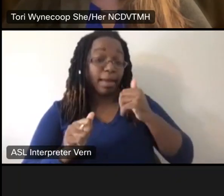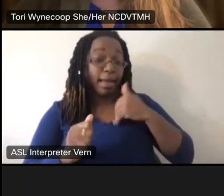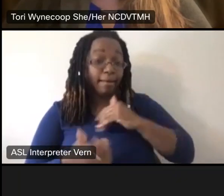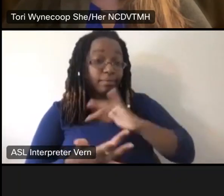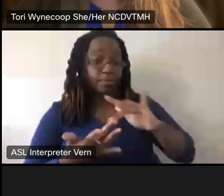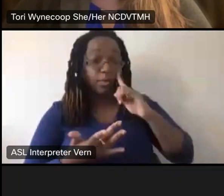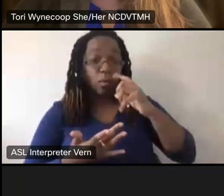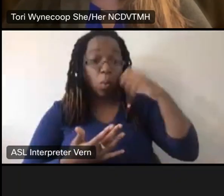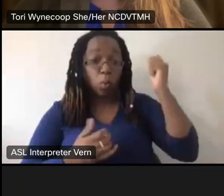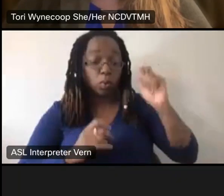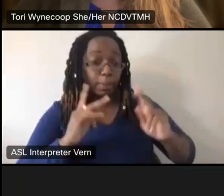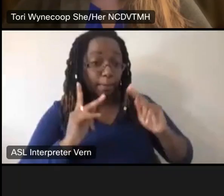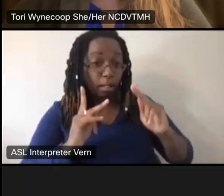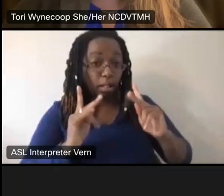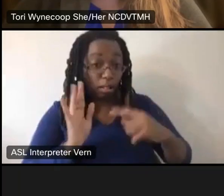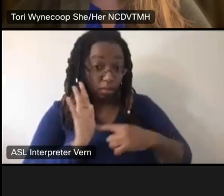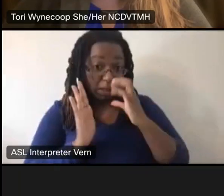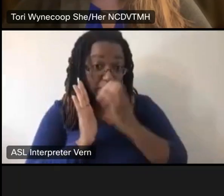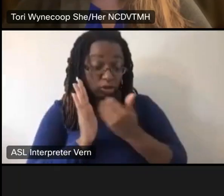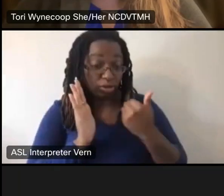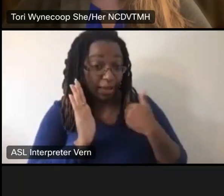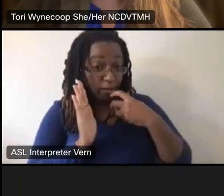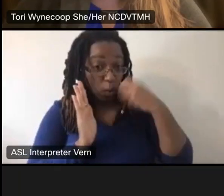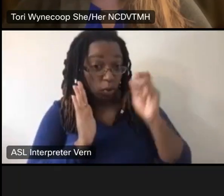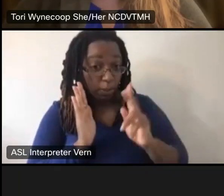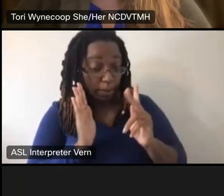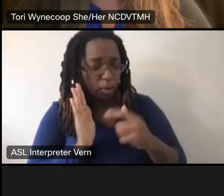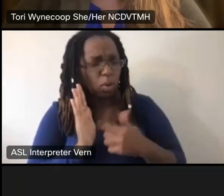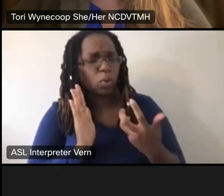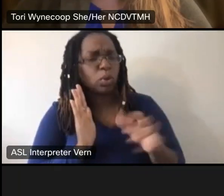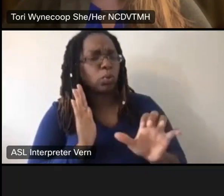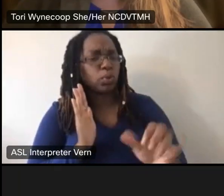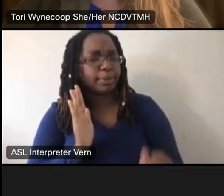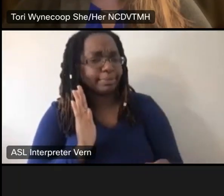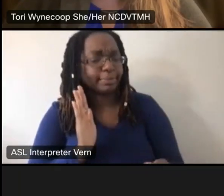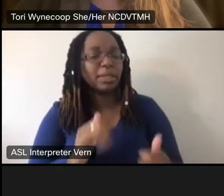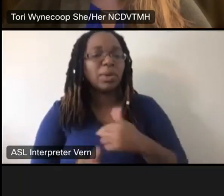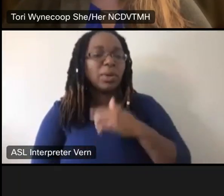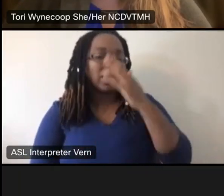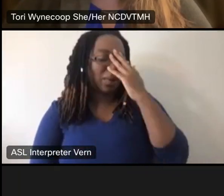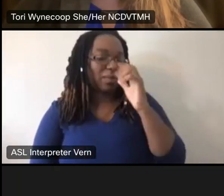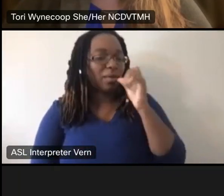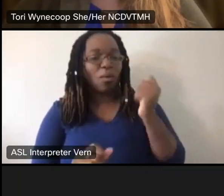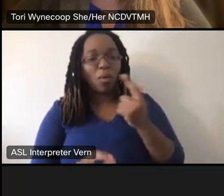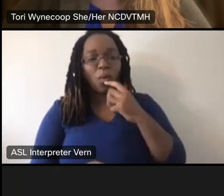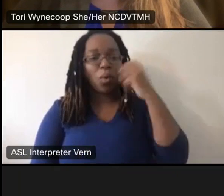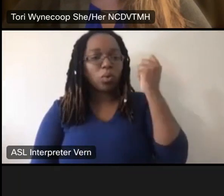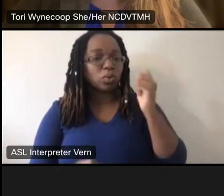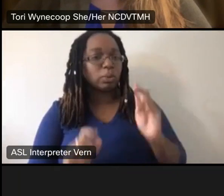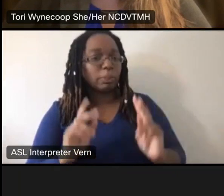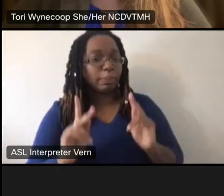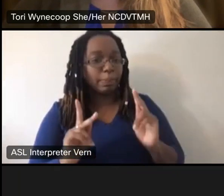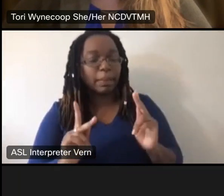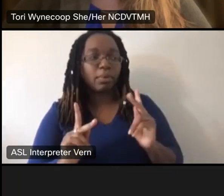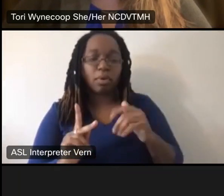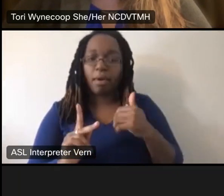showing, older adults, what are they doing in the pictures? As we know, all older adults aren't mobility challenged. We got 90-year-olds